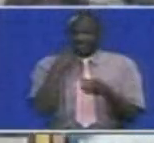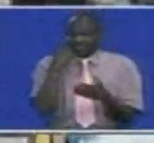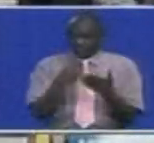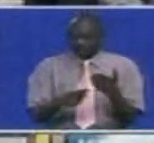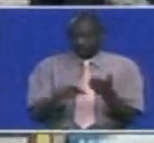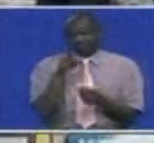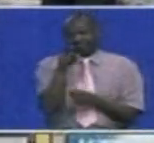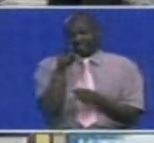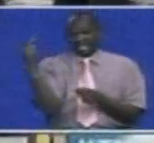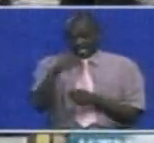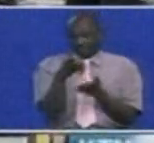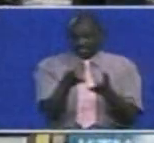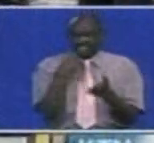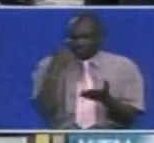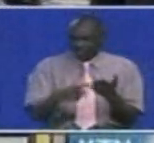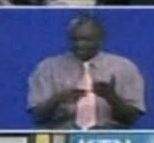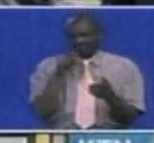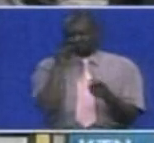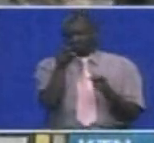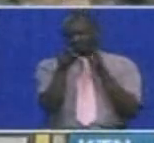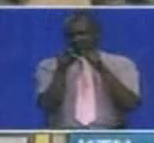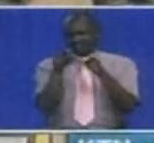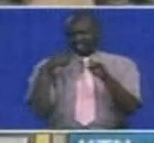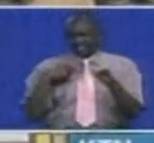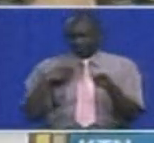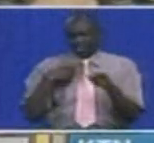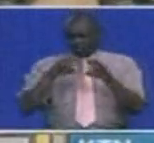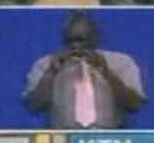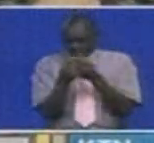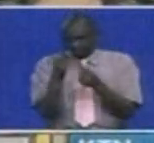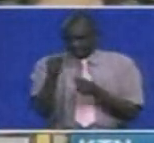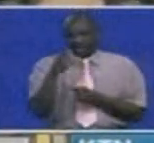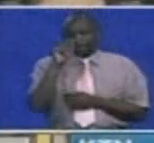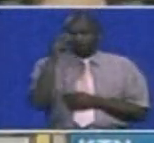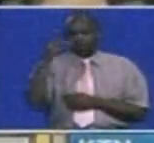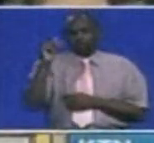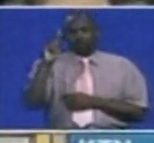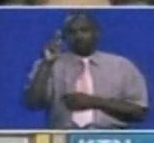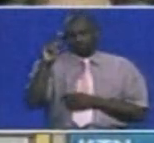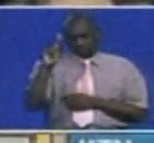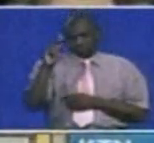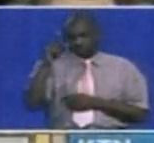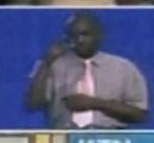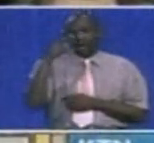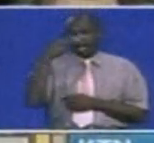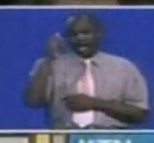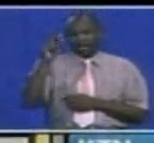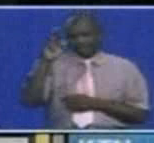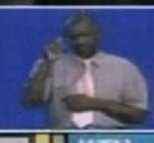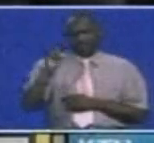blast site, pointed an accusing finger at the extremist group Boko Haram, urging Nigerians to remain